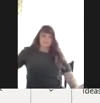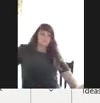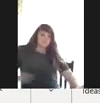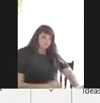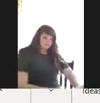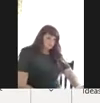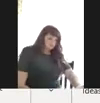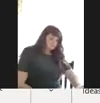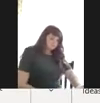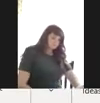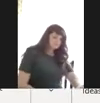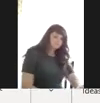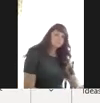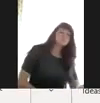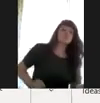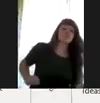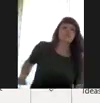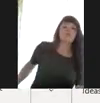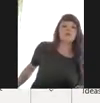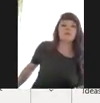Notice it said we were.